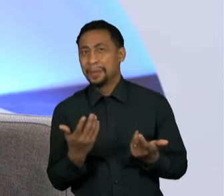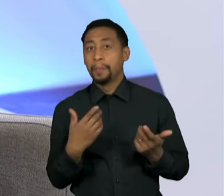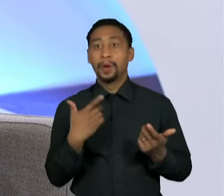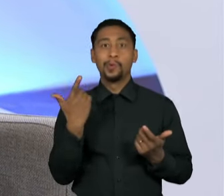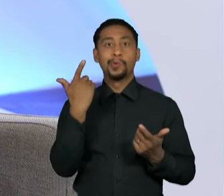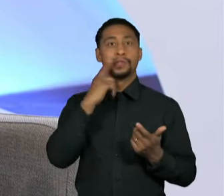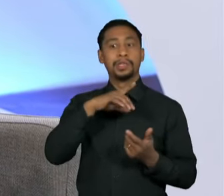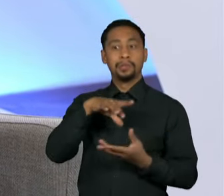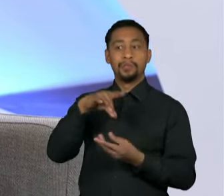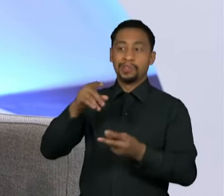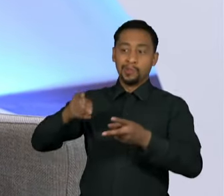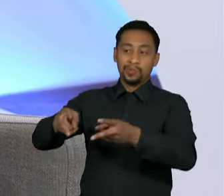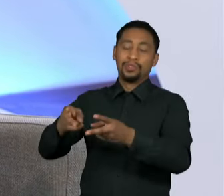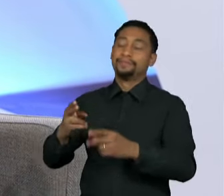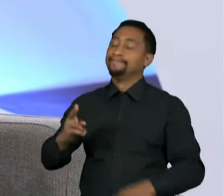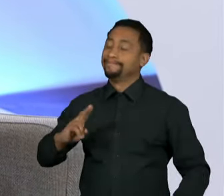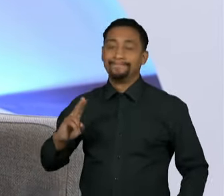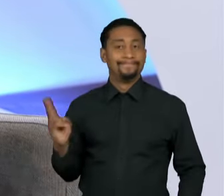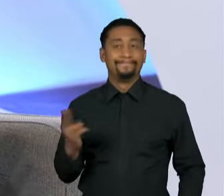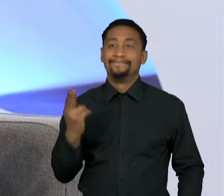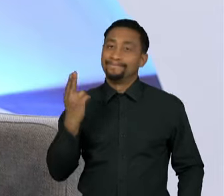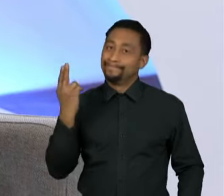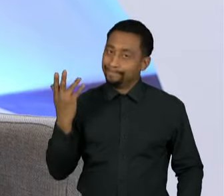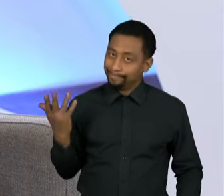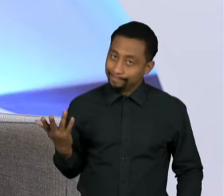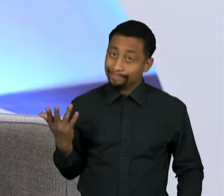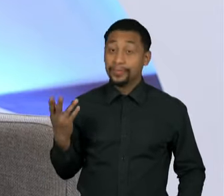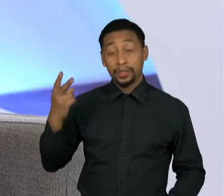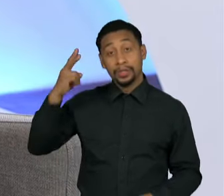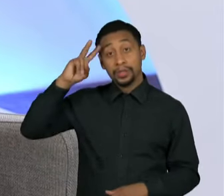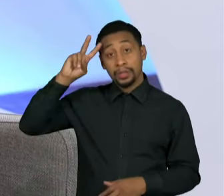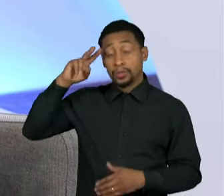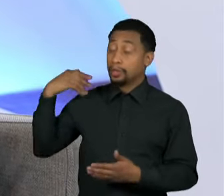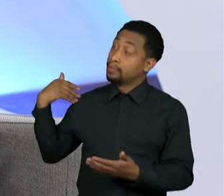to sustain democratic life. Historically,